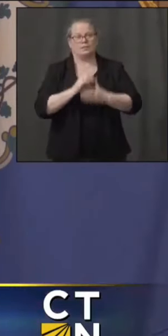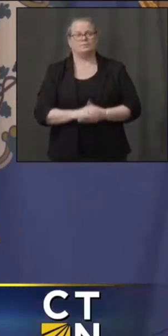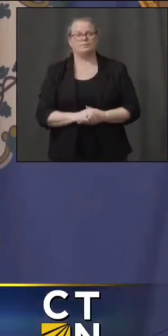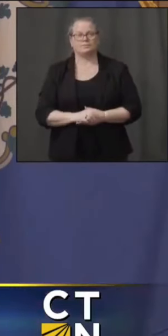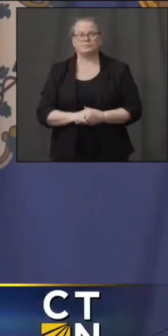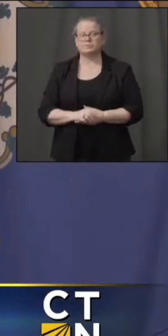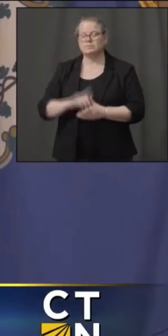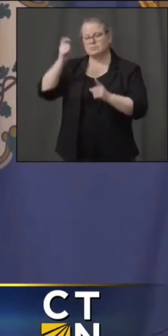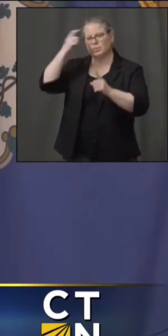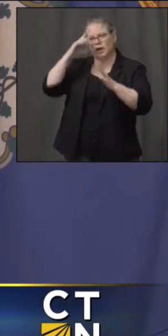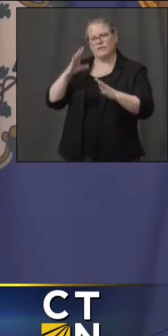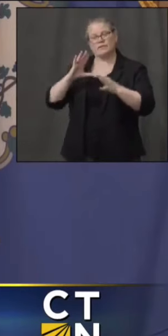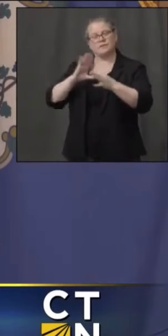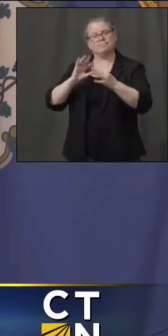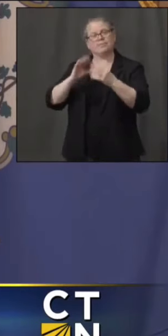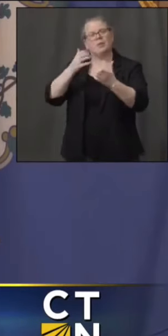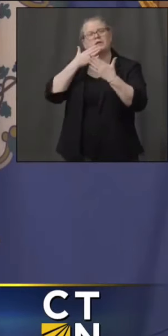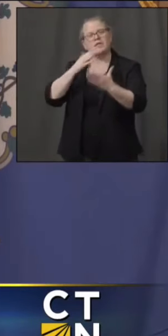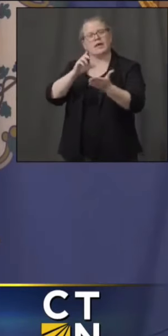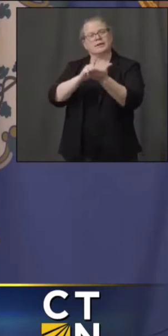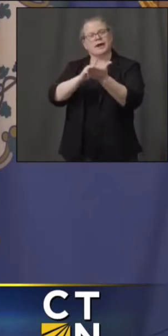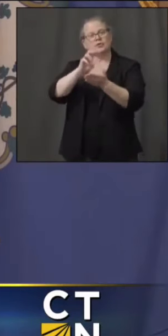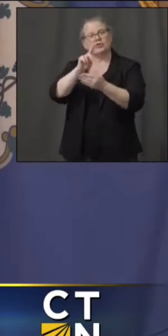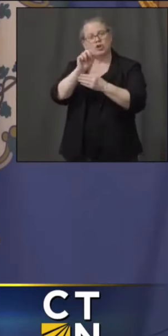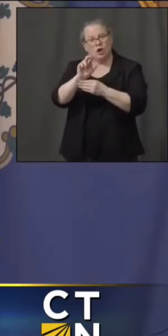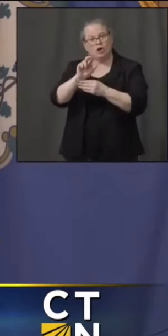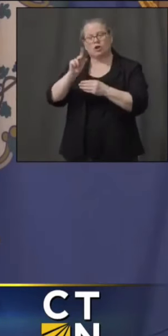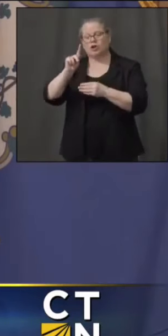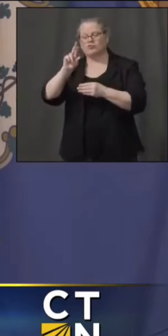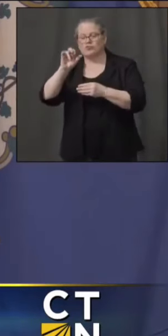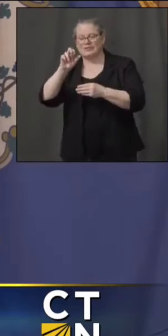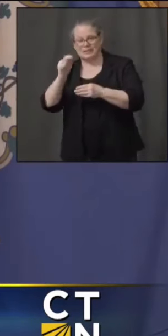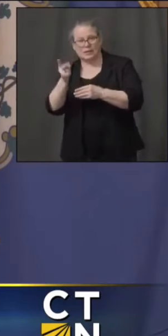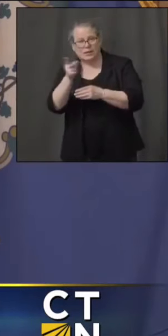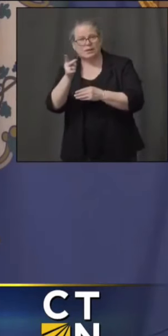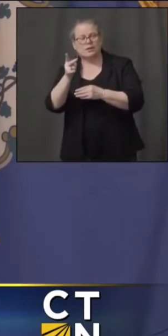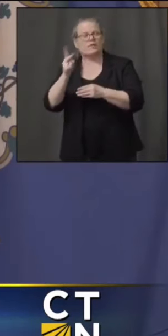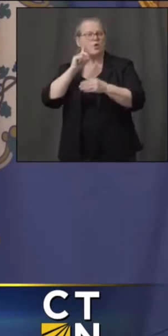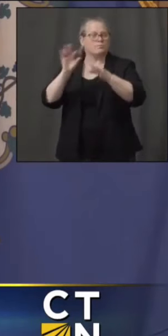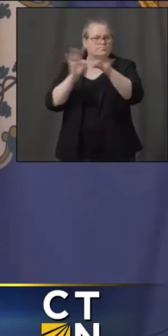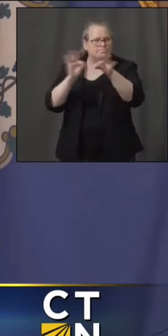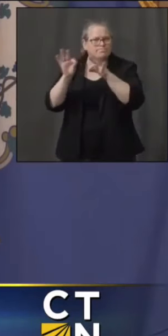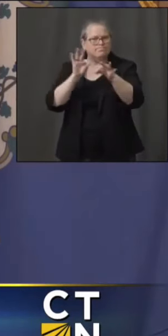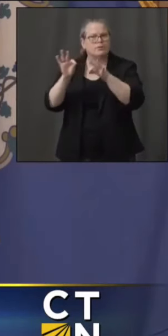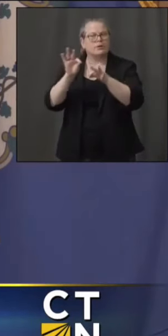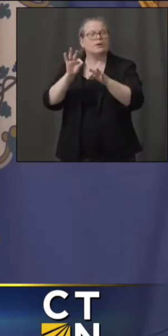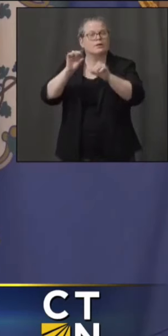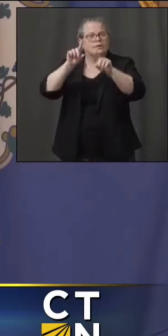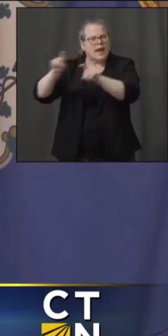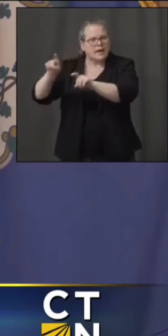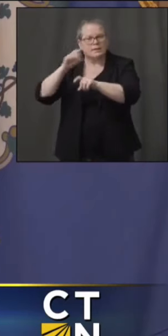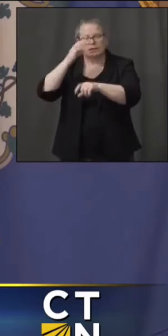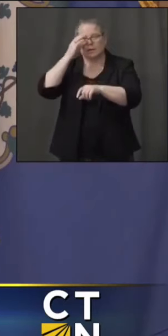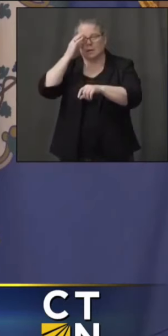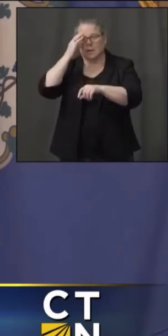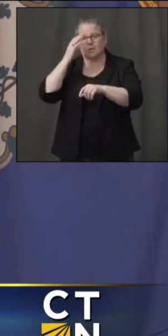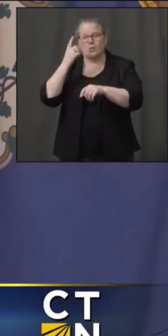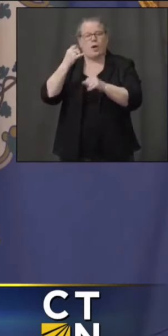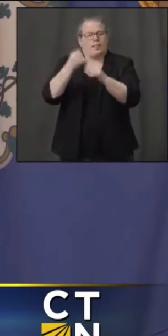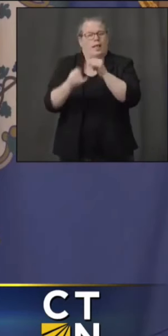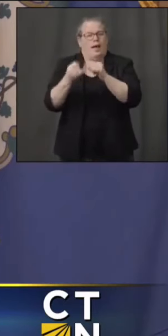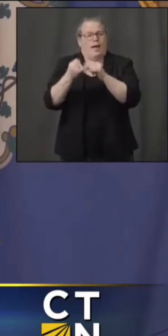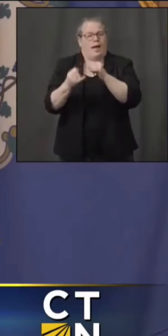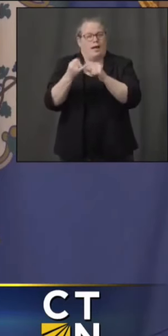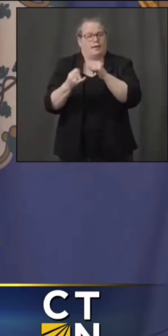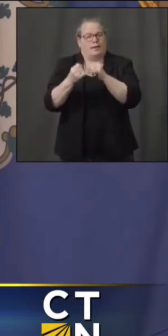serious way. I think you know what we're trying to do to get this state open as safely as we can. Just wanted to leave you with a conversation